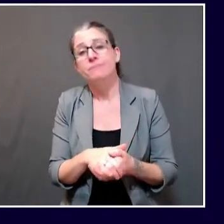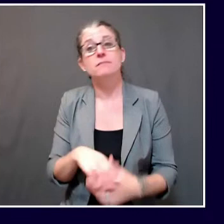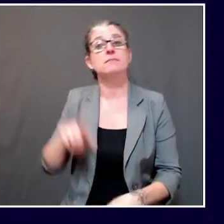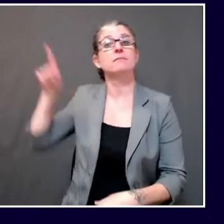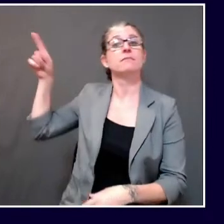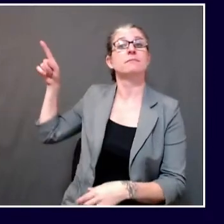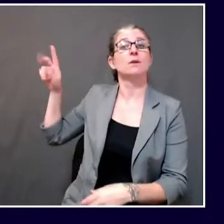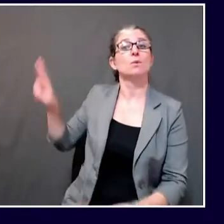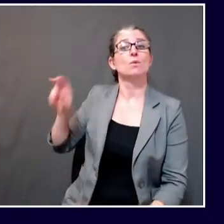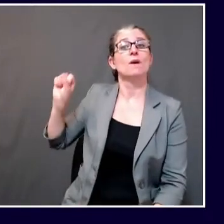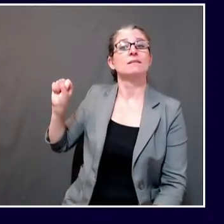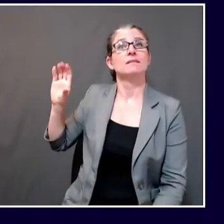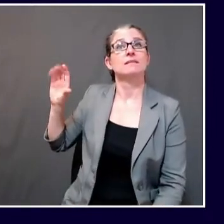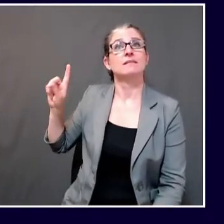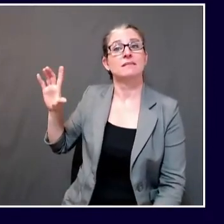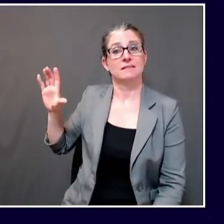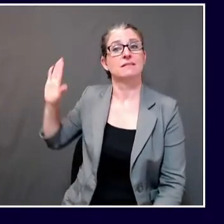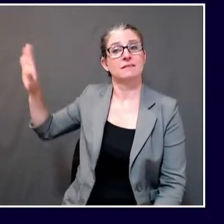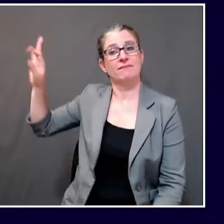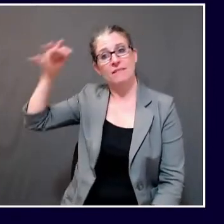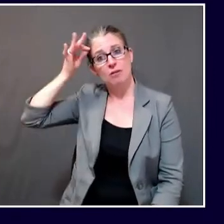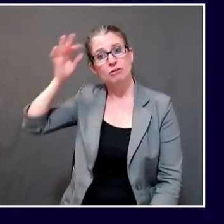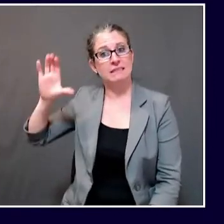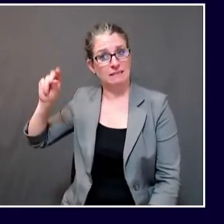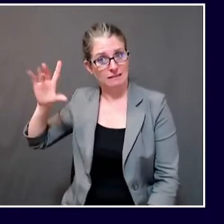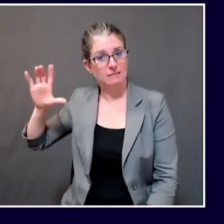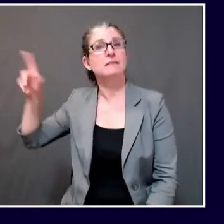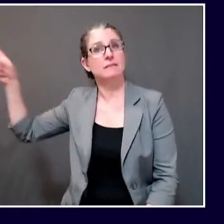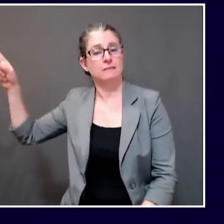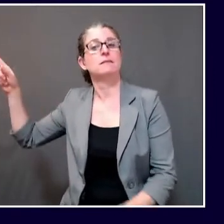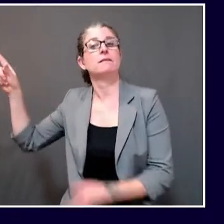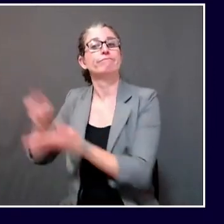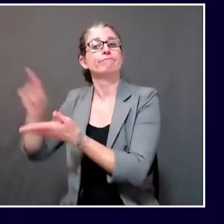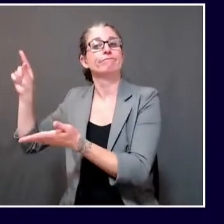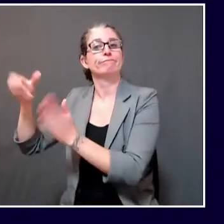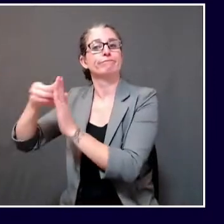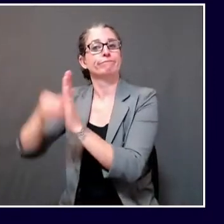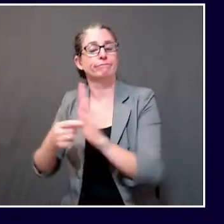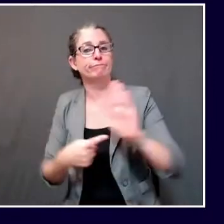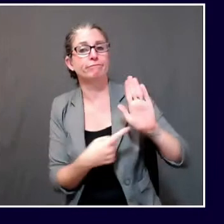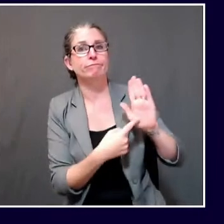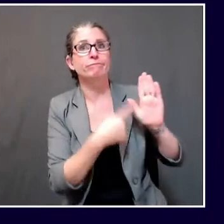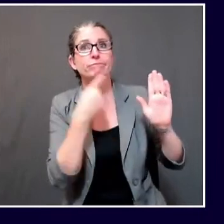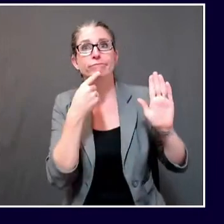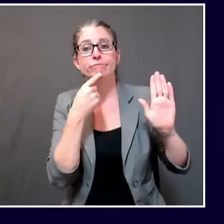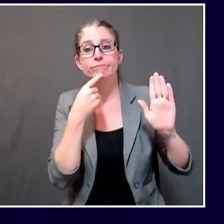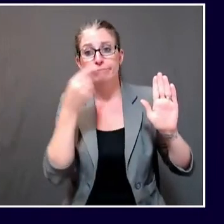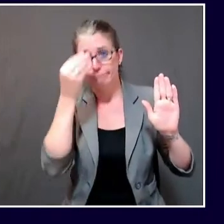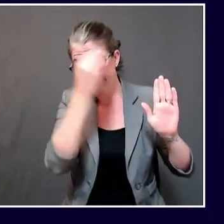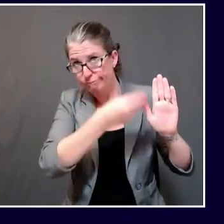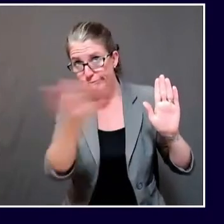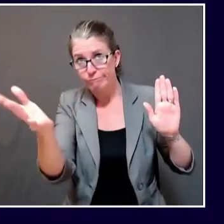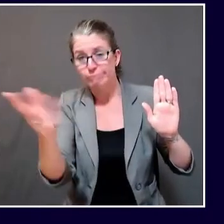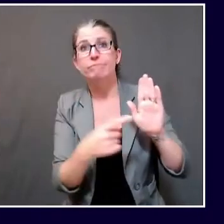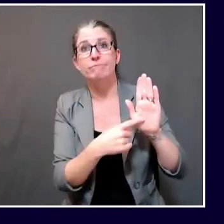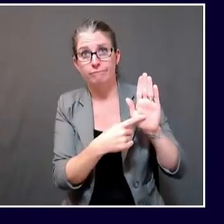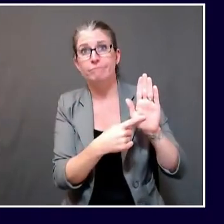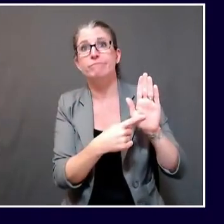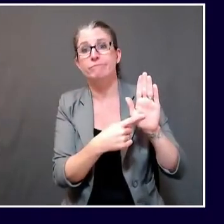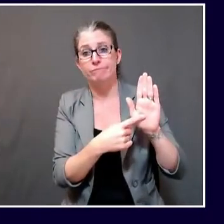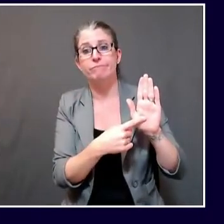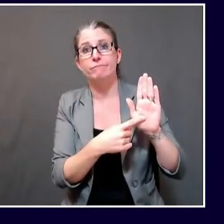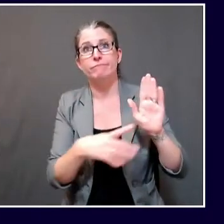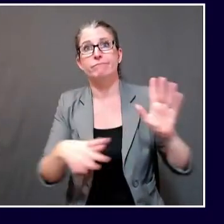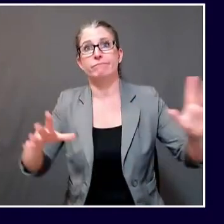of cases that were all linked to some family or a couple of families getting together in a house